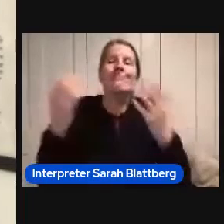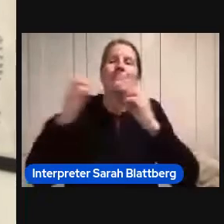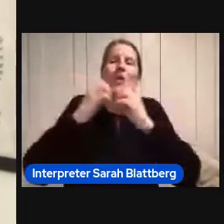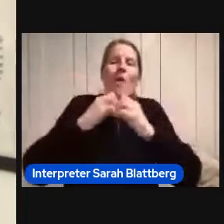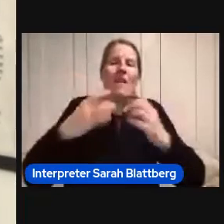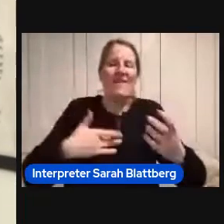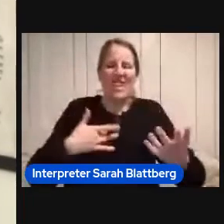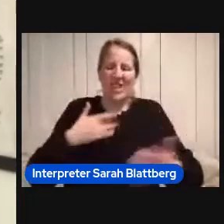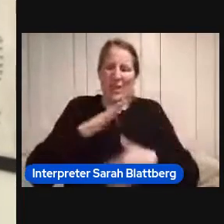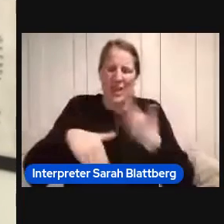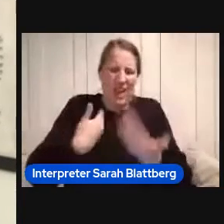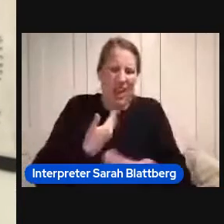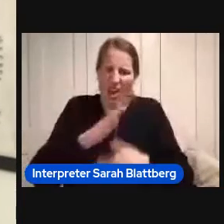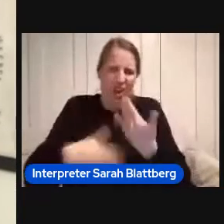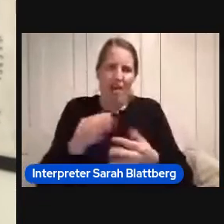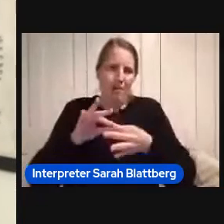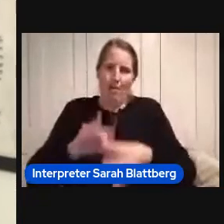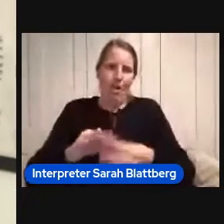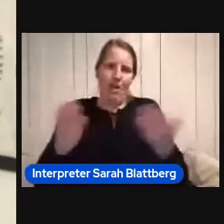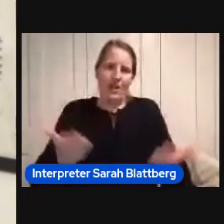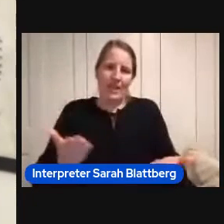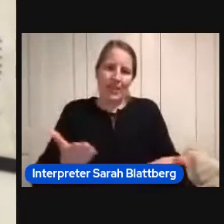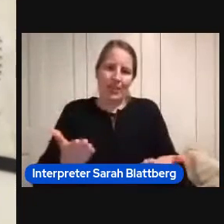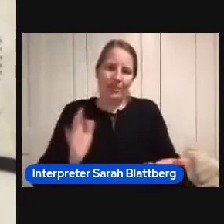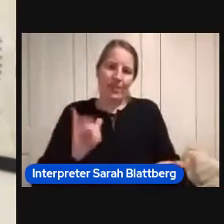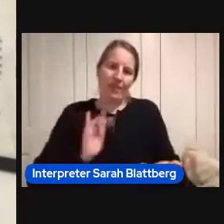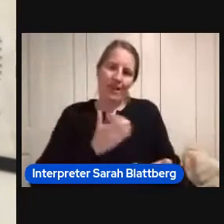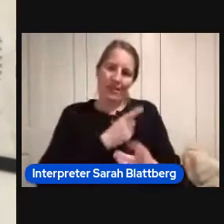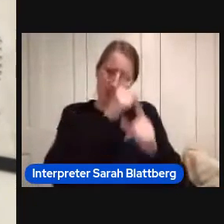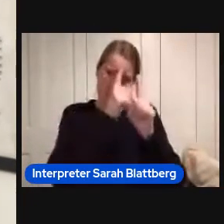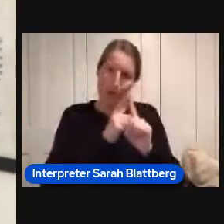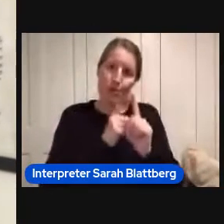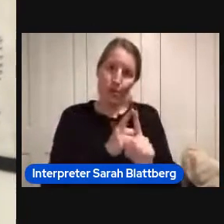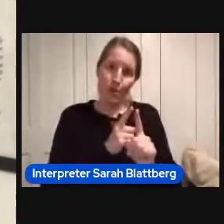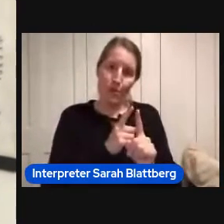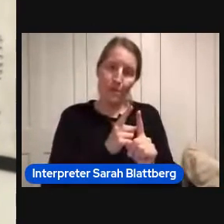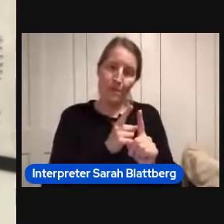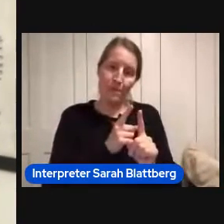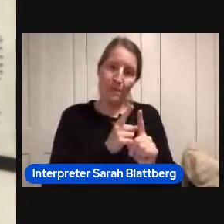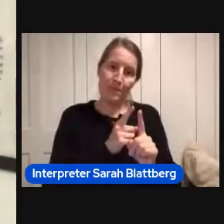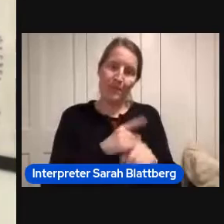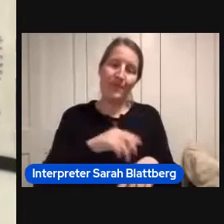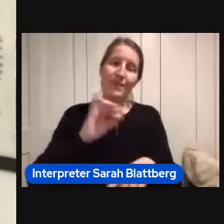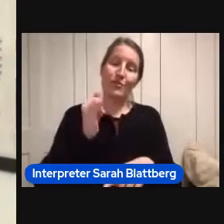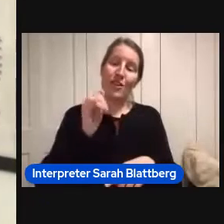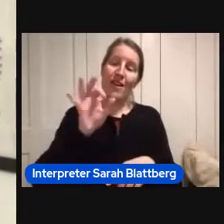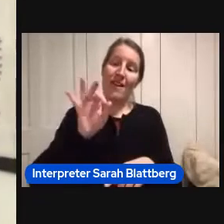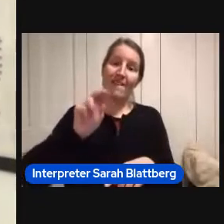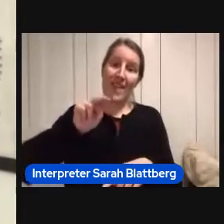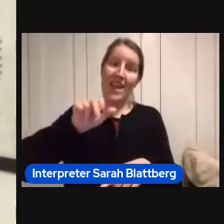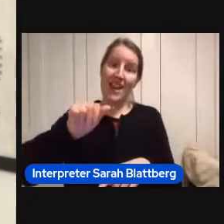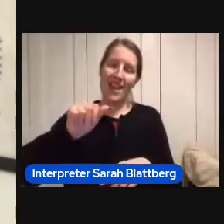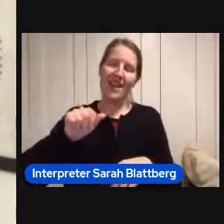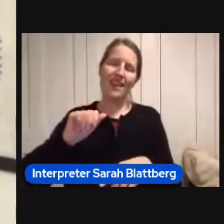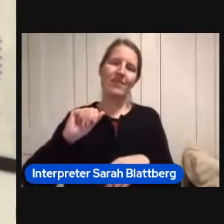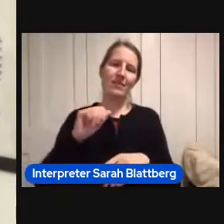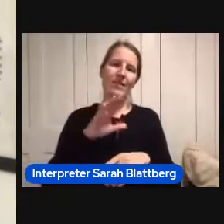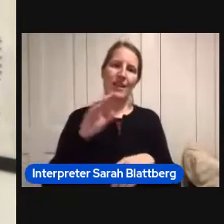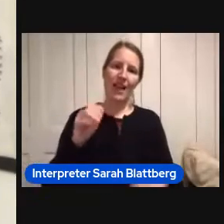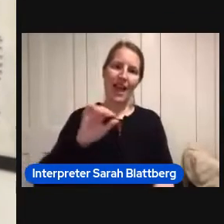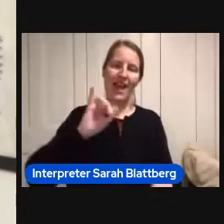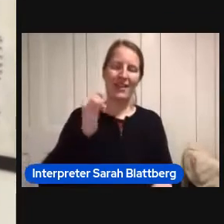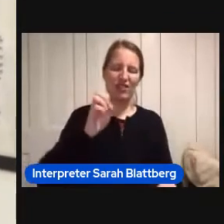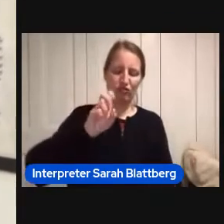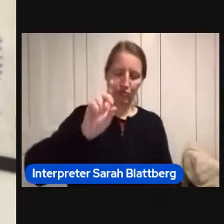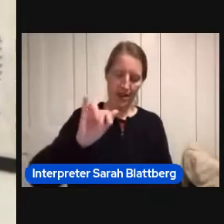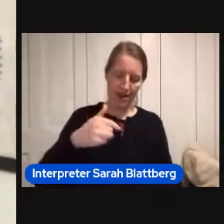us to feel that we belong. And that's our aim. And so for us through JFNA and JEDI, we have 3 E's where we